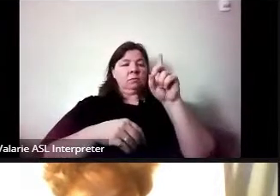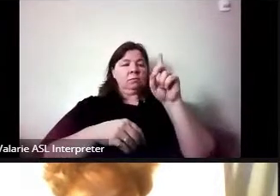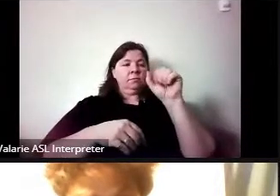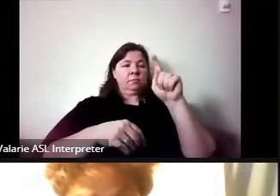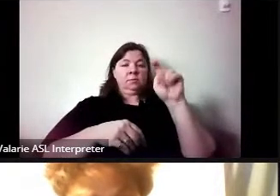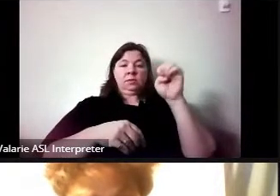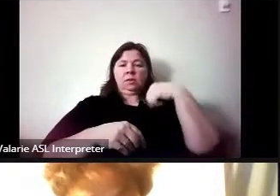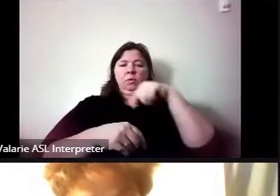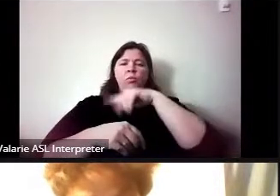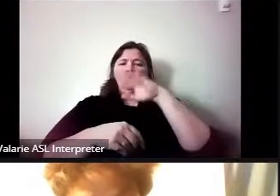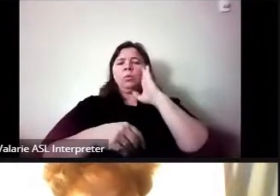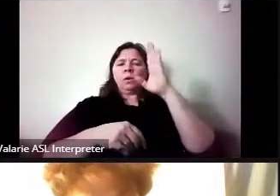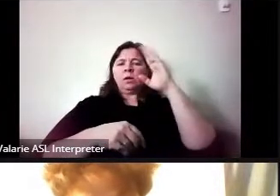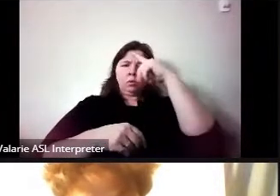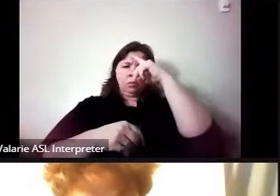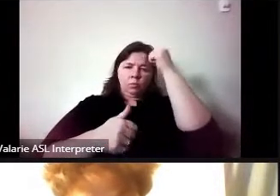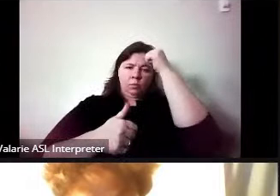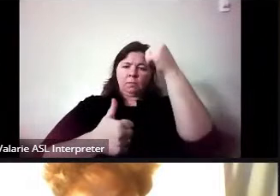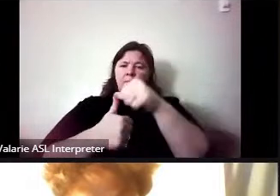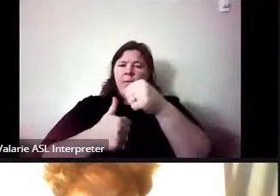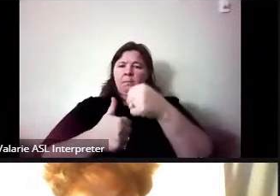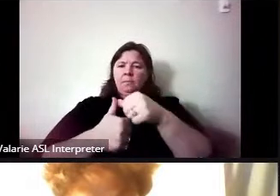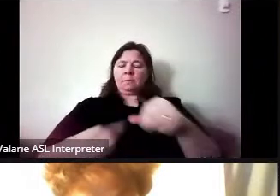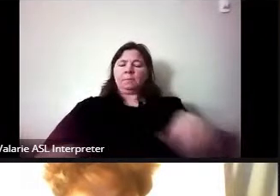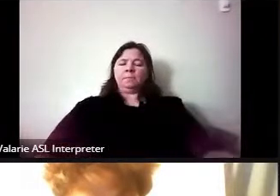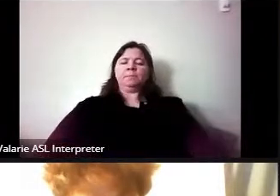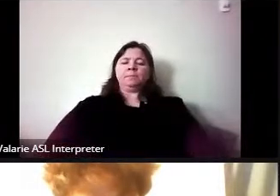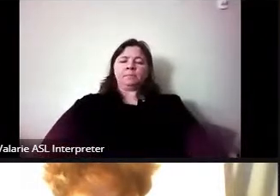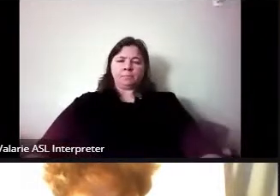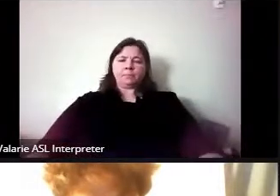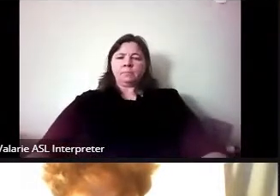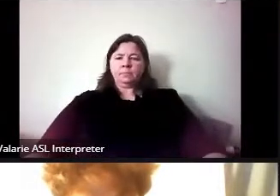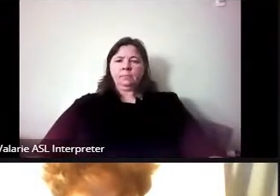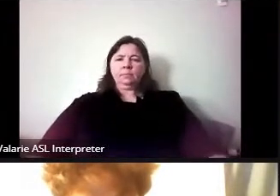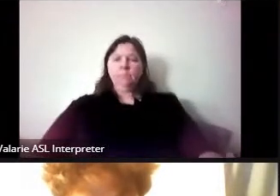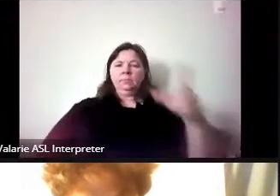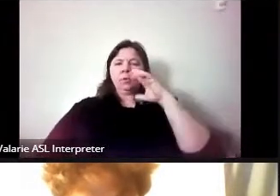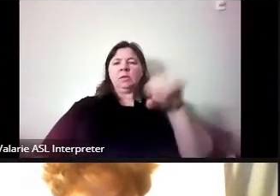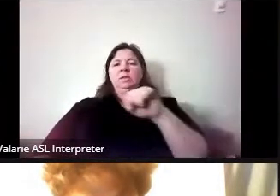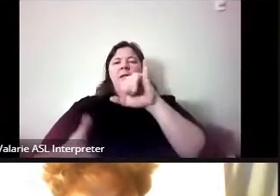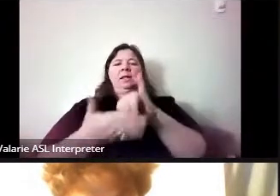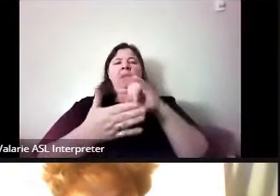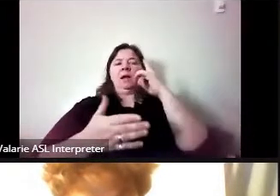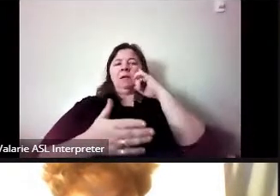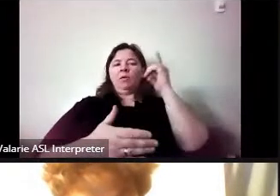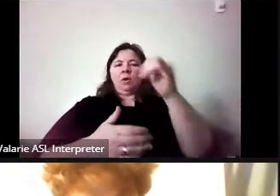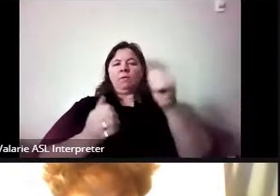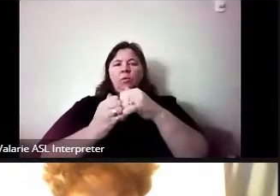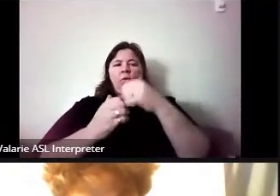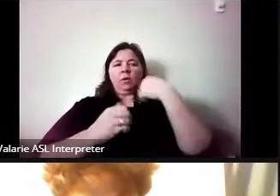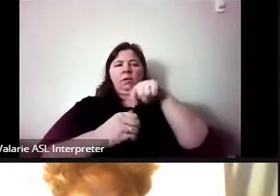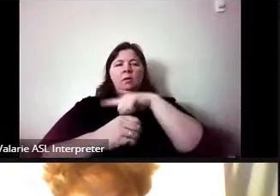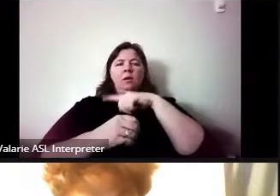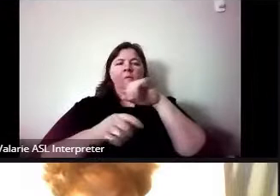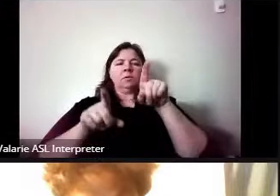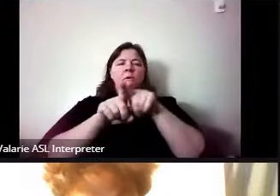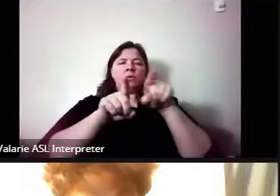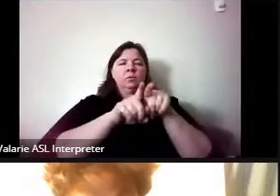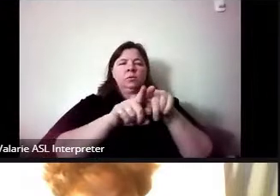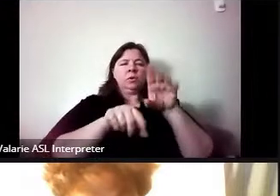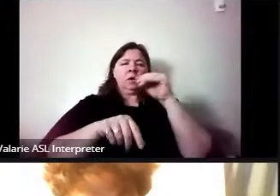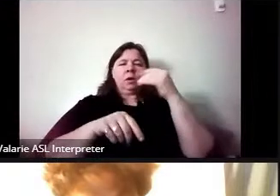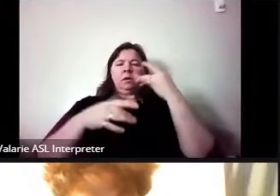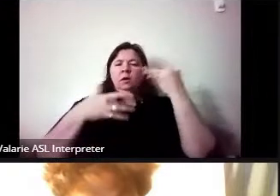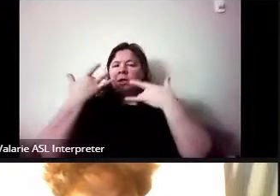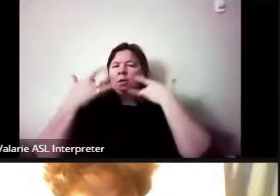remember. And we also had a great guest with us. So I think that she'll take that forever with us as well. It's been very, very